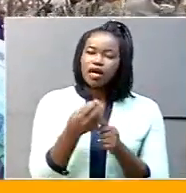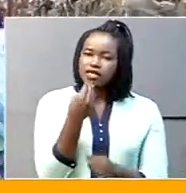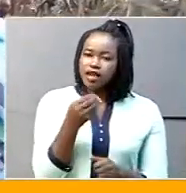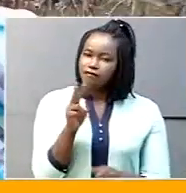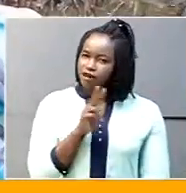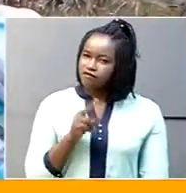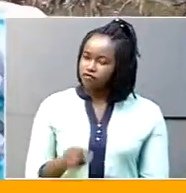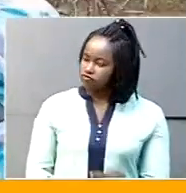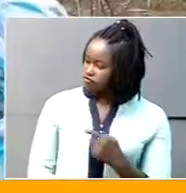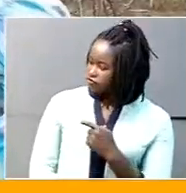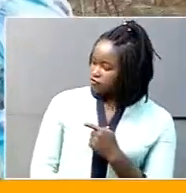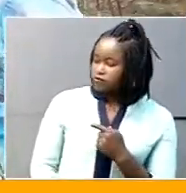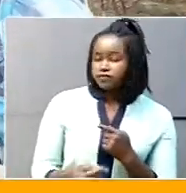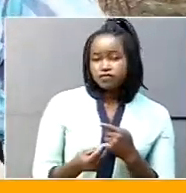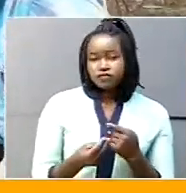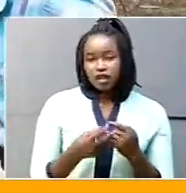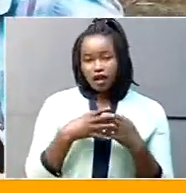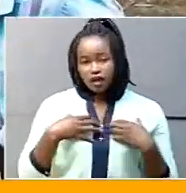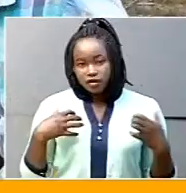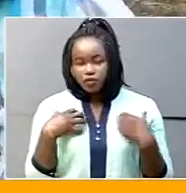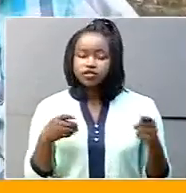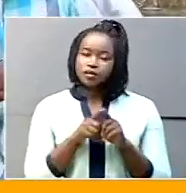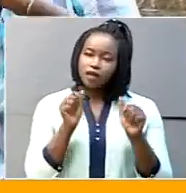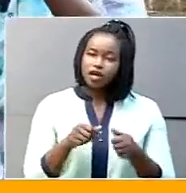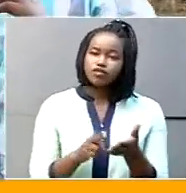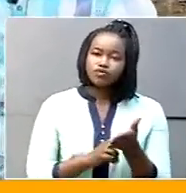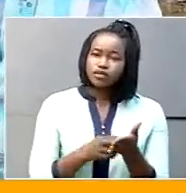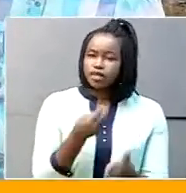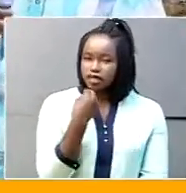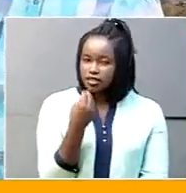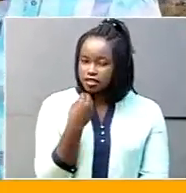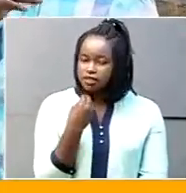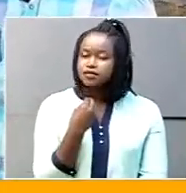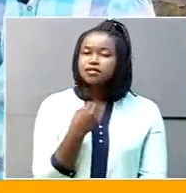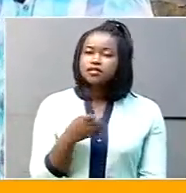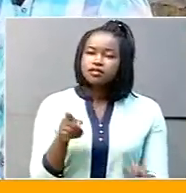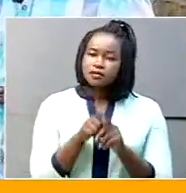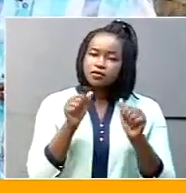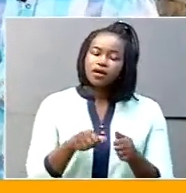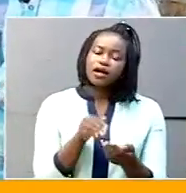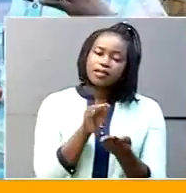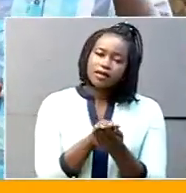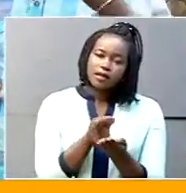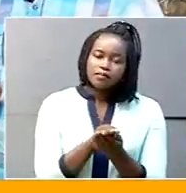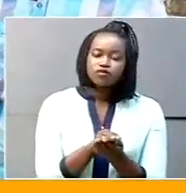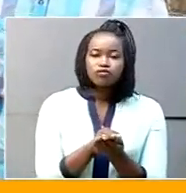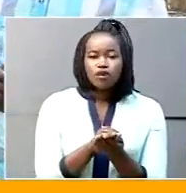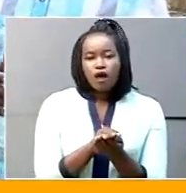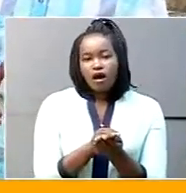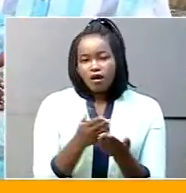The animals are able to feed on the hay, and you are able to maintain the production of